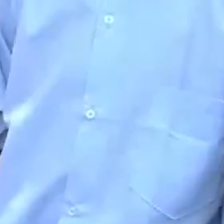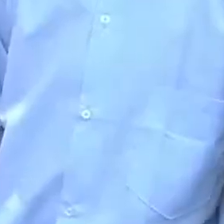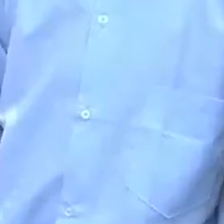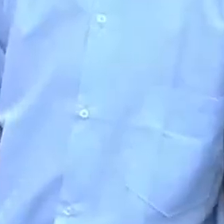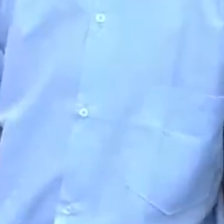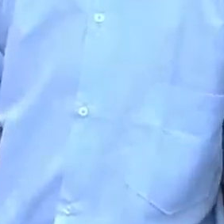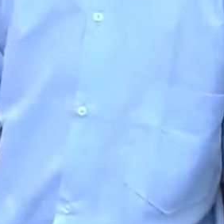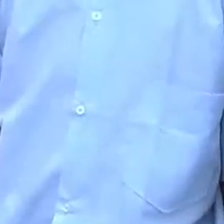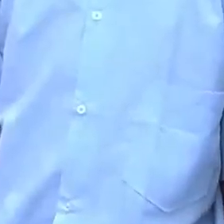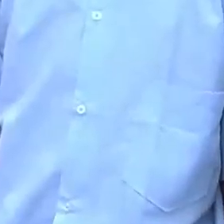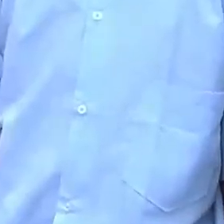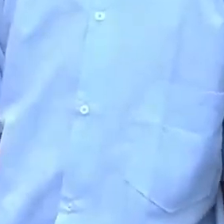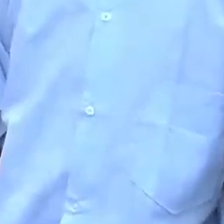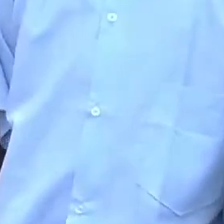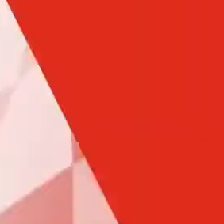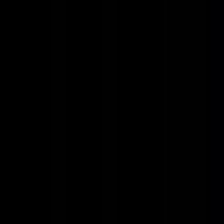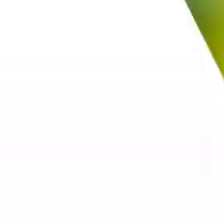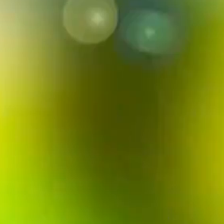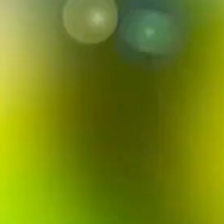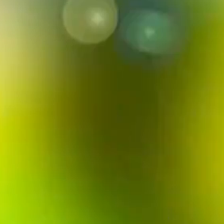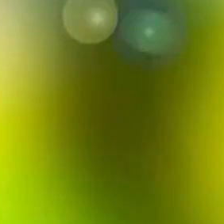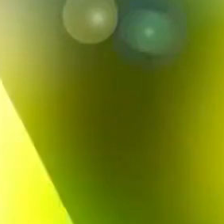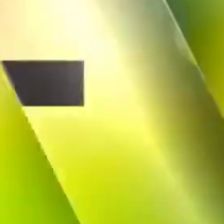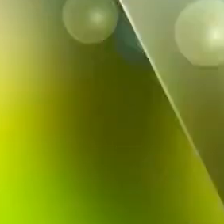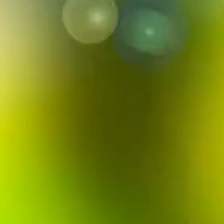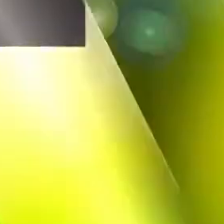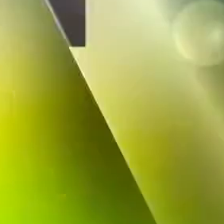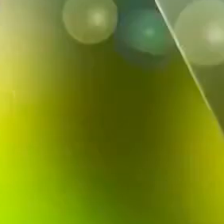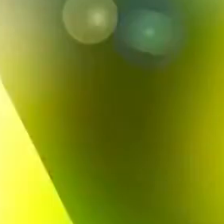of EarthCheck. Welcome.